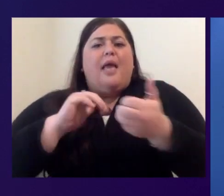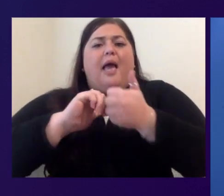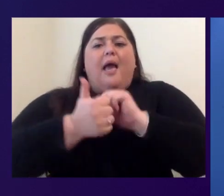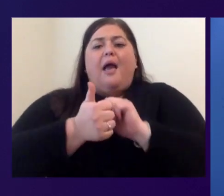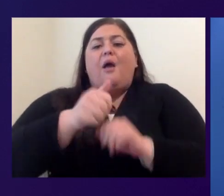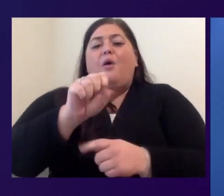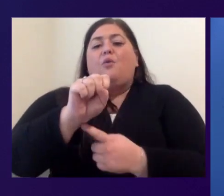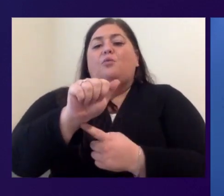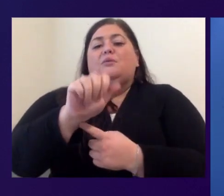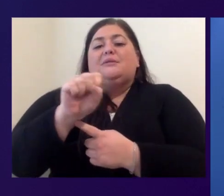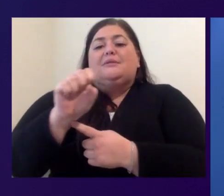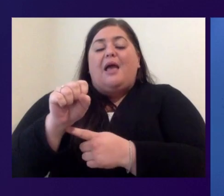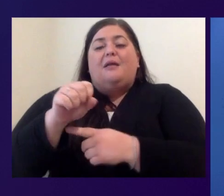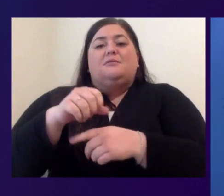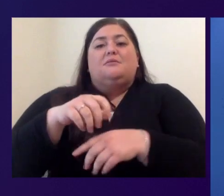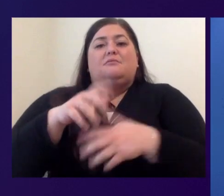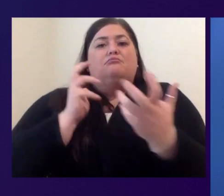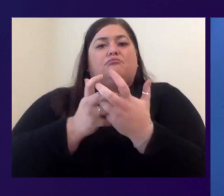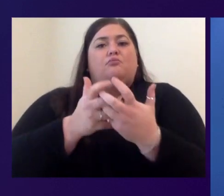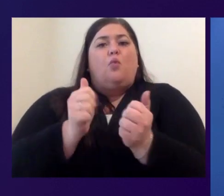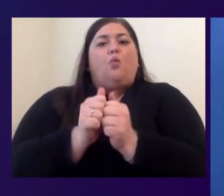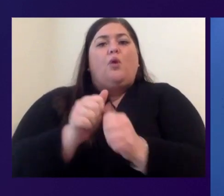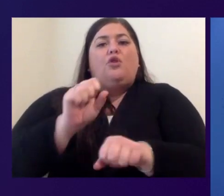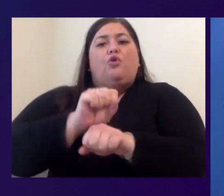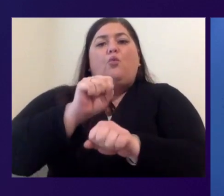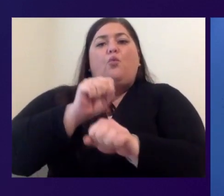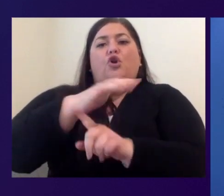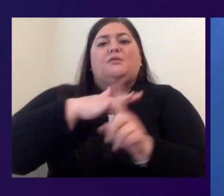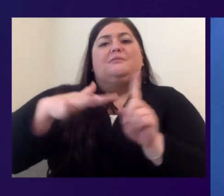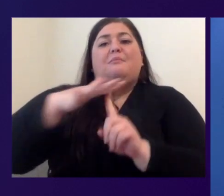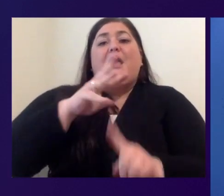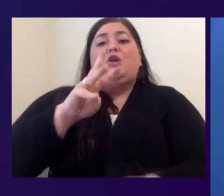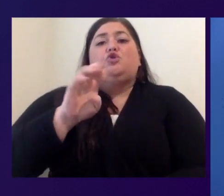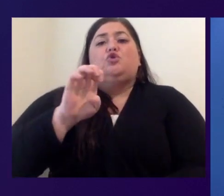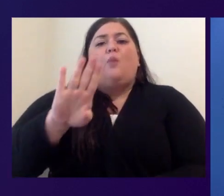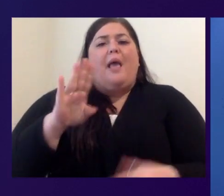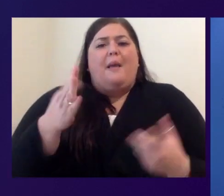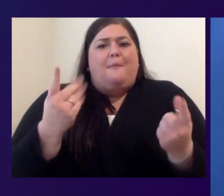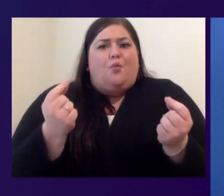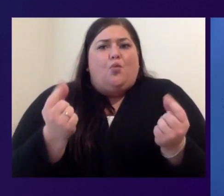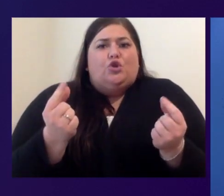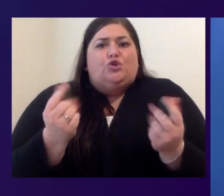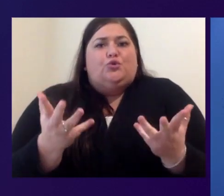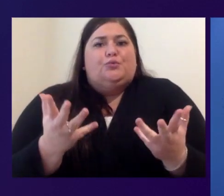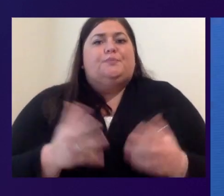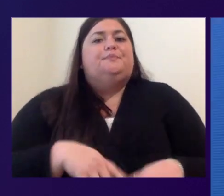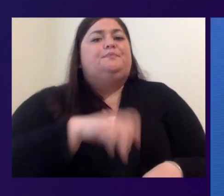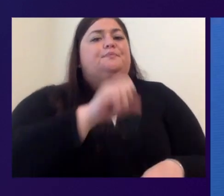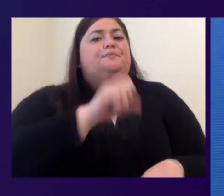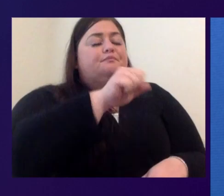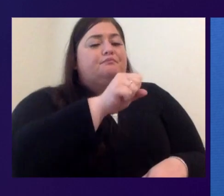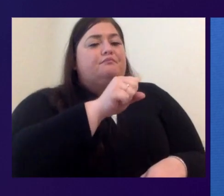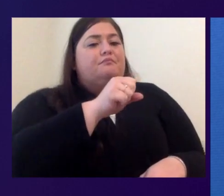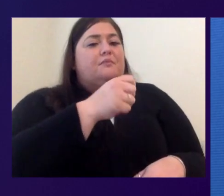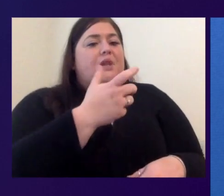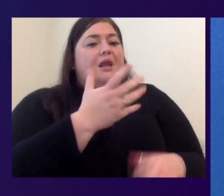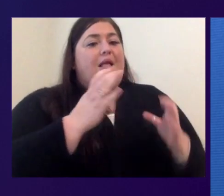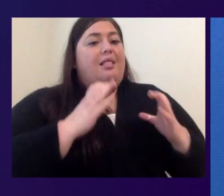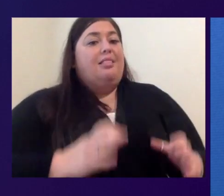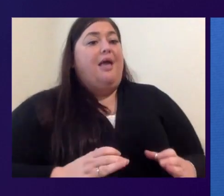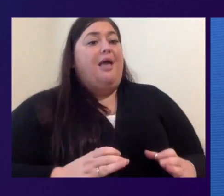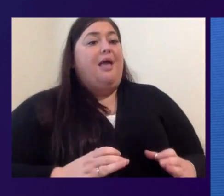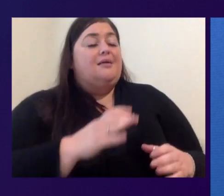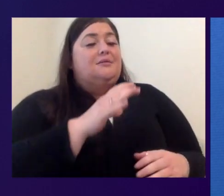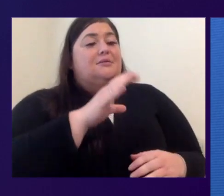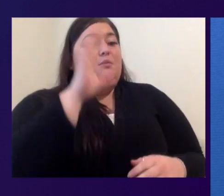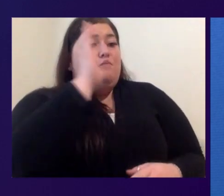what WorkSpaces Web will help people do. Absolutely. Yeah, so I mean, the whole point with WorkSpaces Web, and I mentioned this earlier, right? That client-side browser is